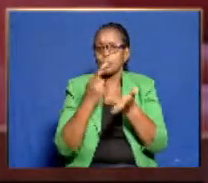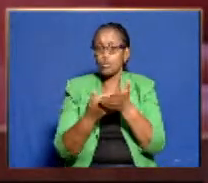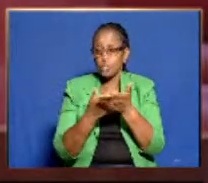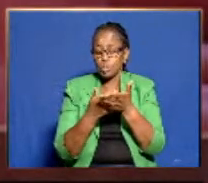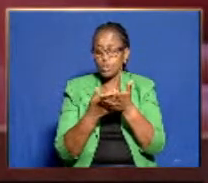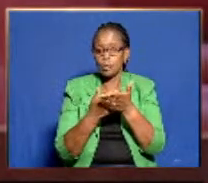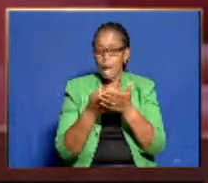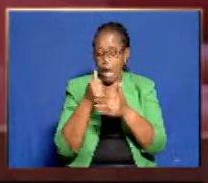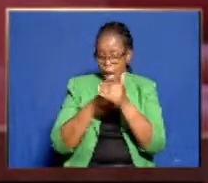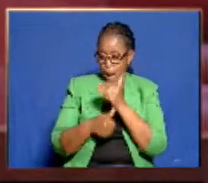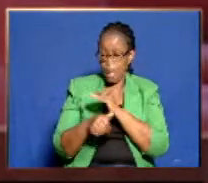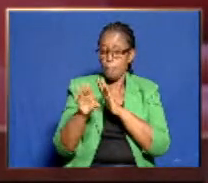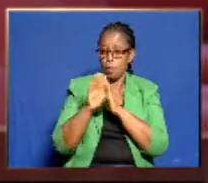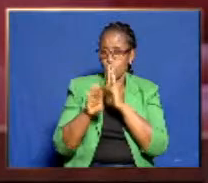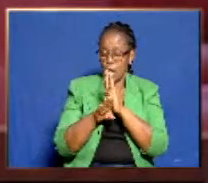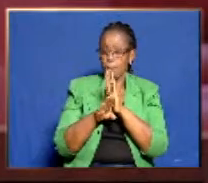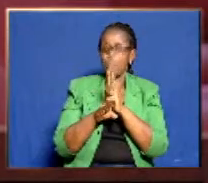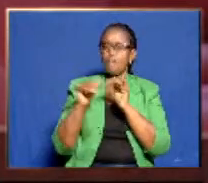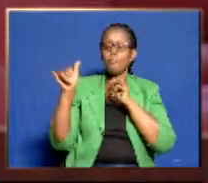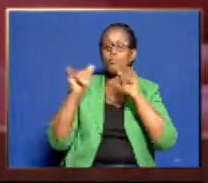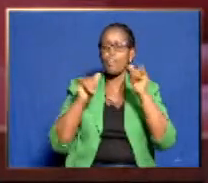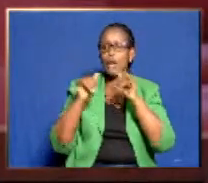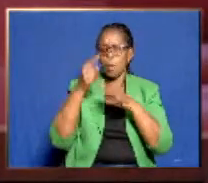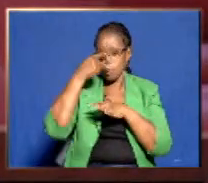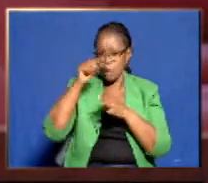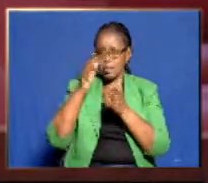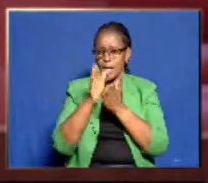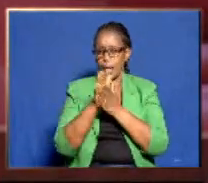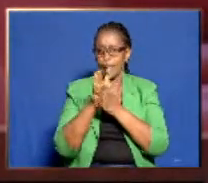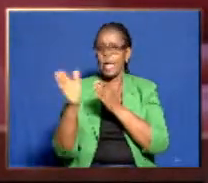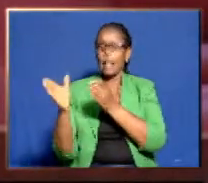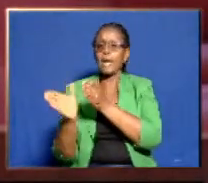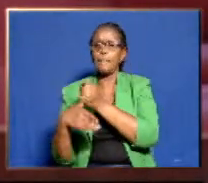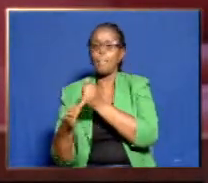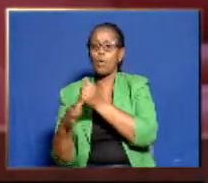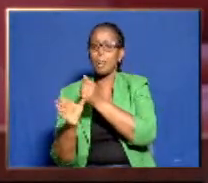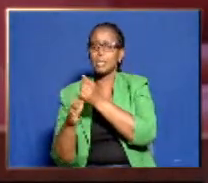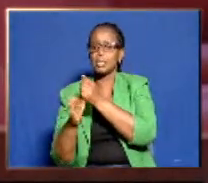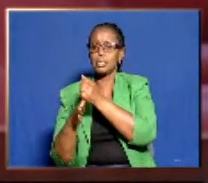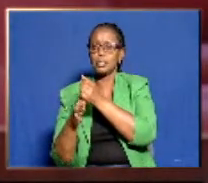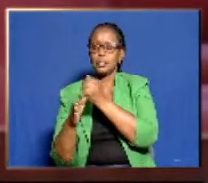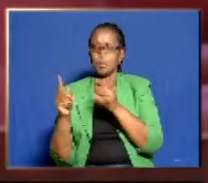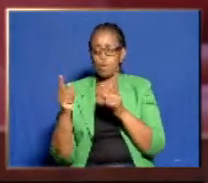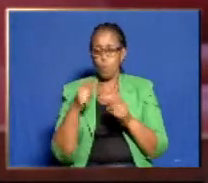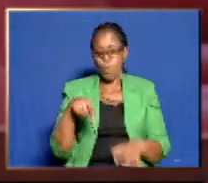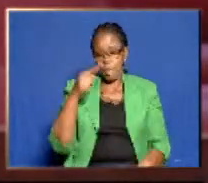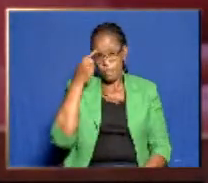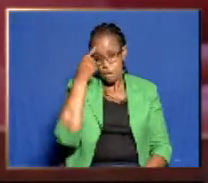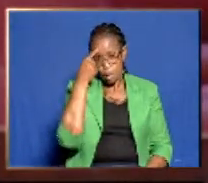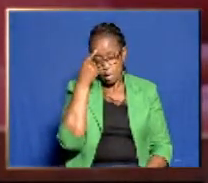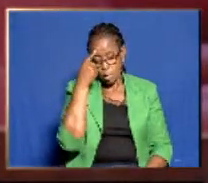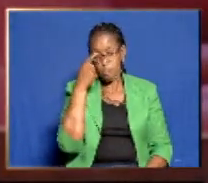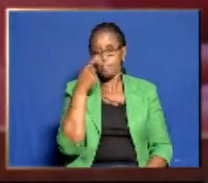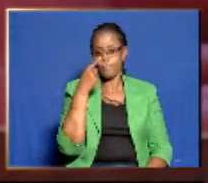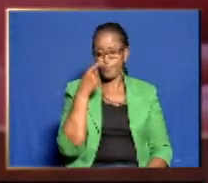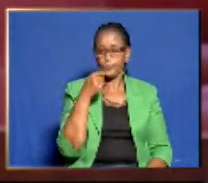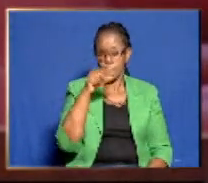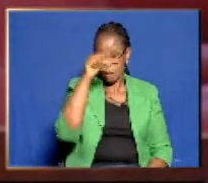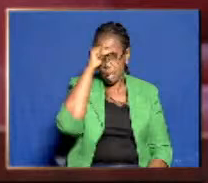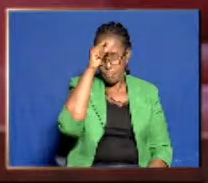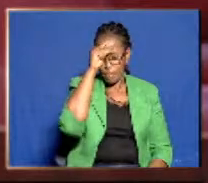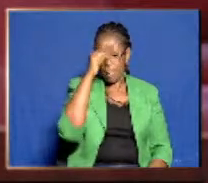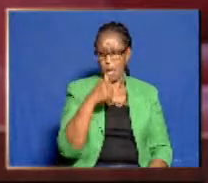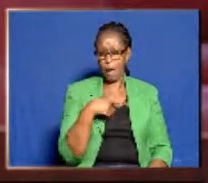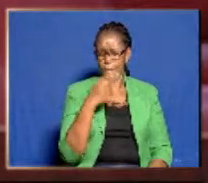under the program Foreign Policy and Diplomacy, Honorable Speaker. And we think whereas the government has a good